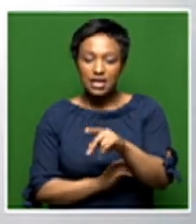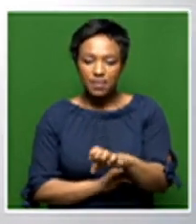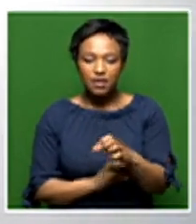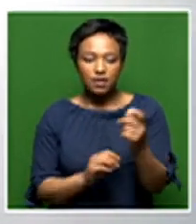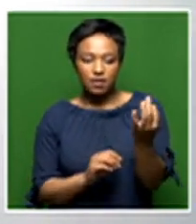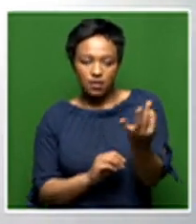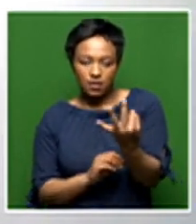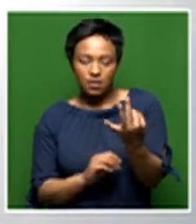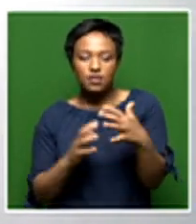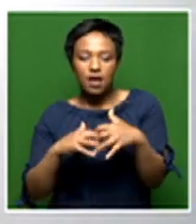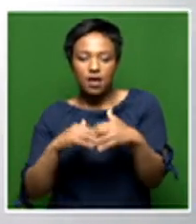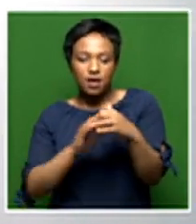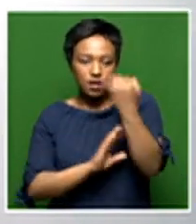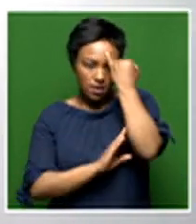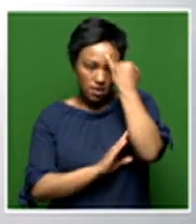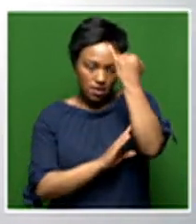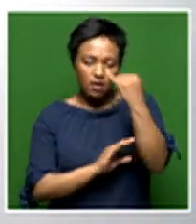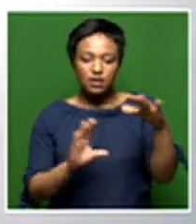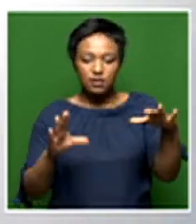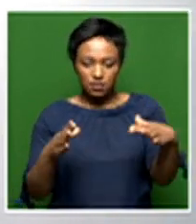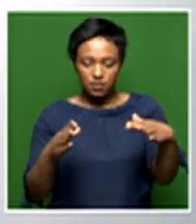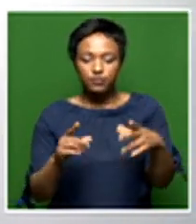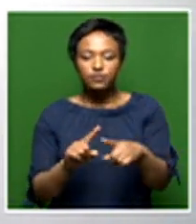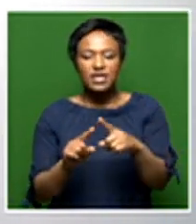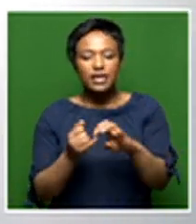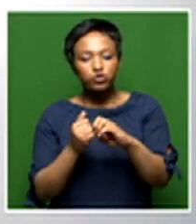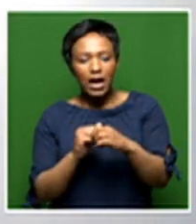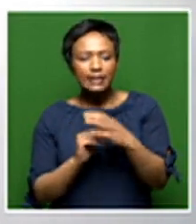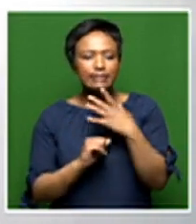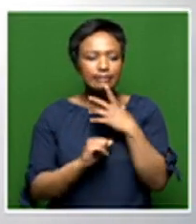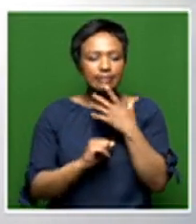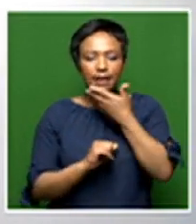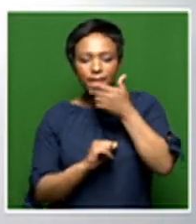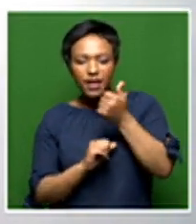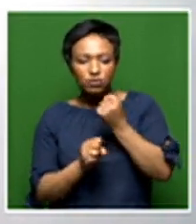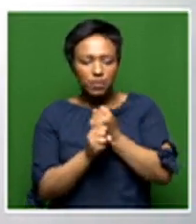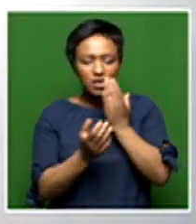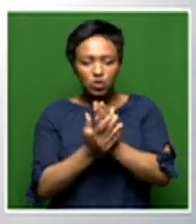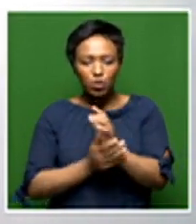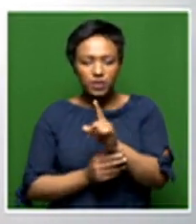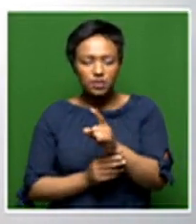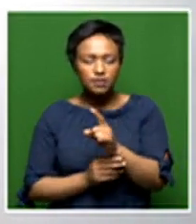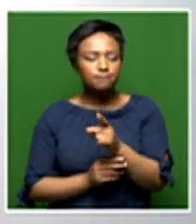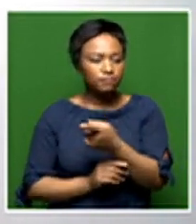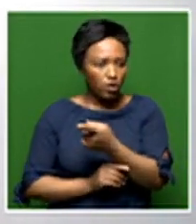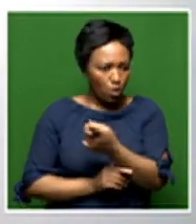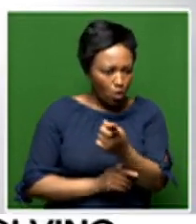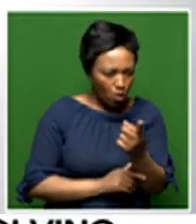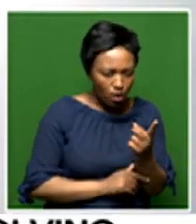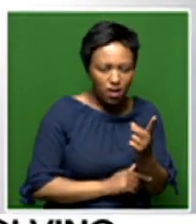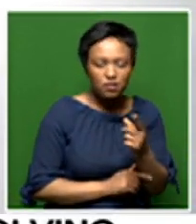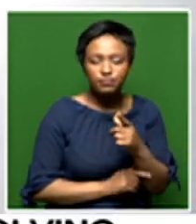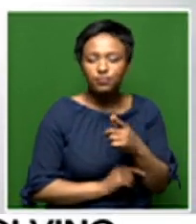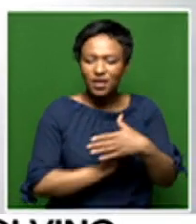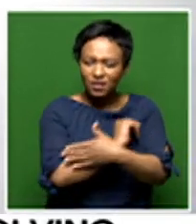initiative. They are really trying their best to ensure that all